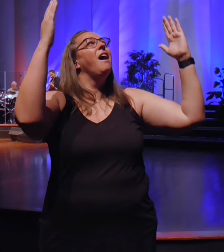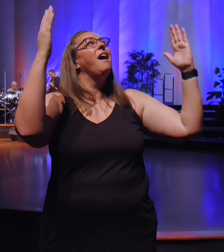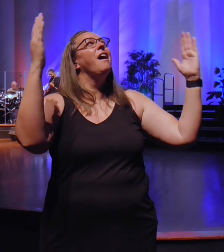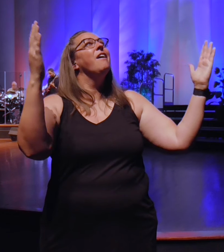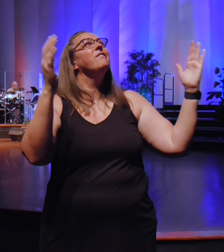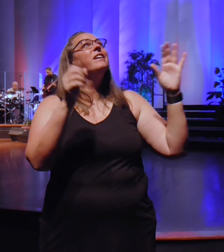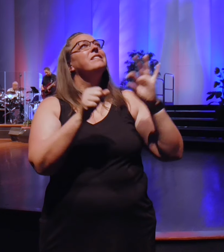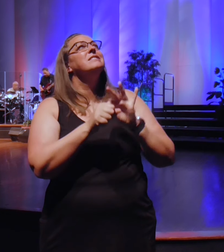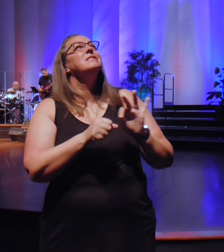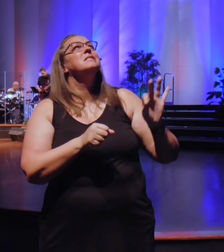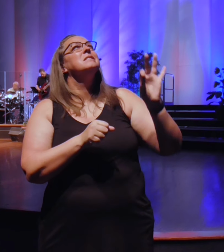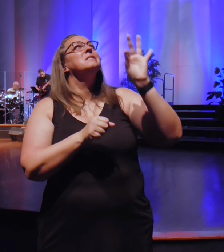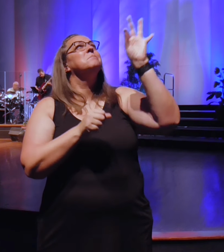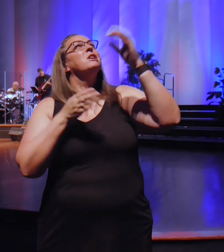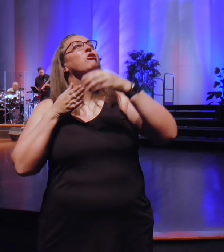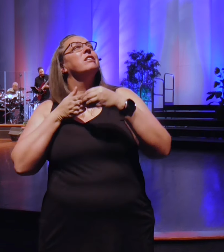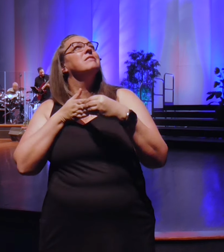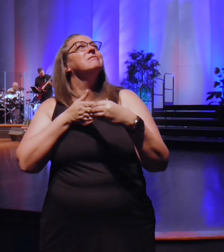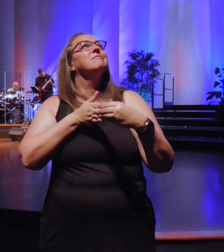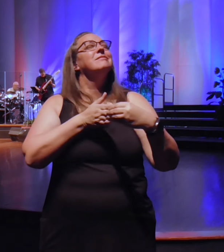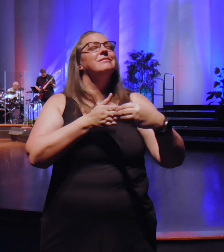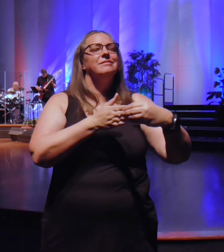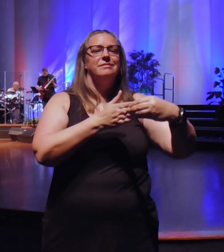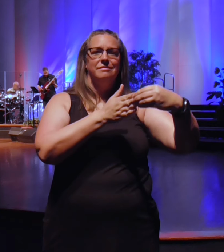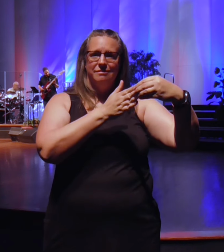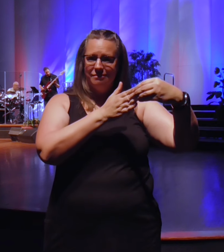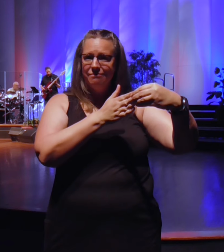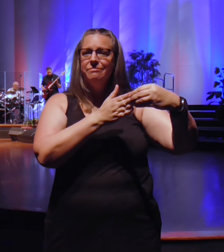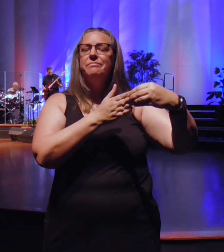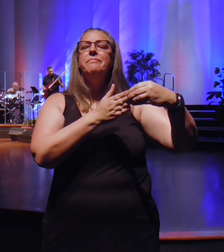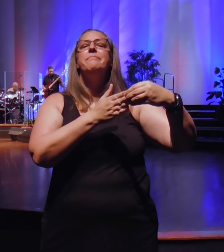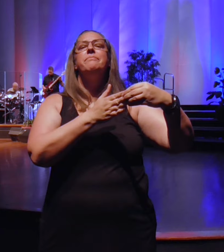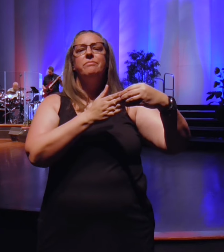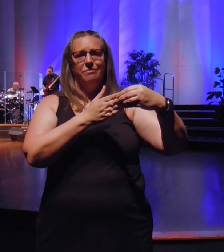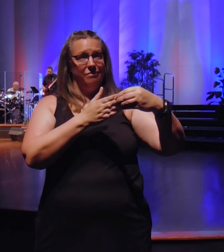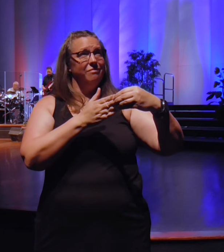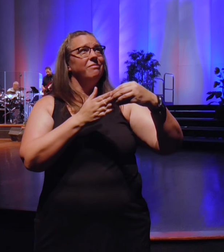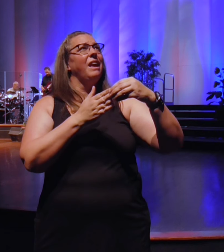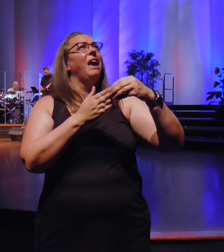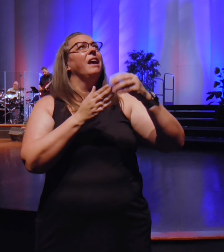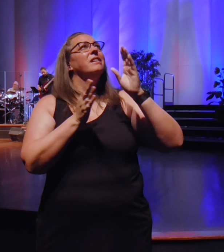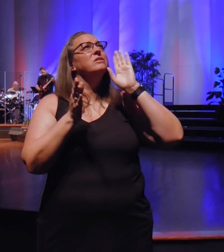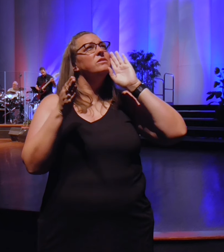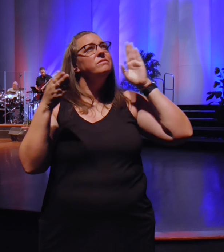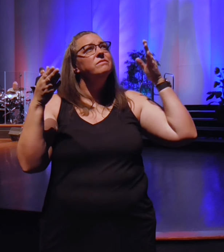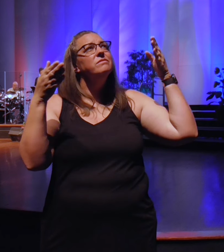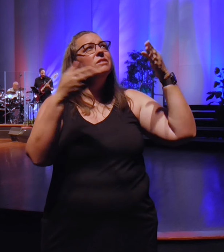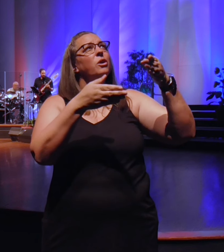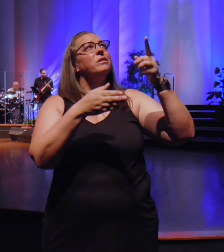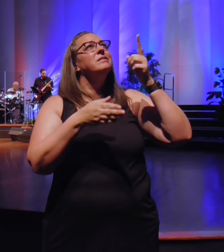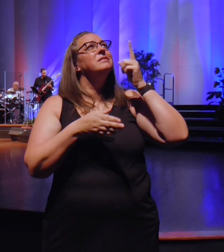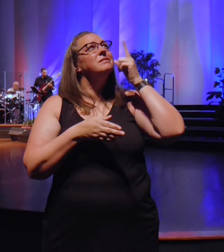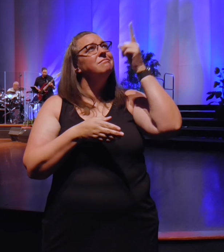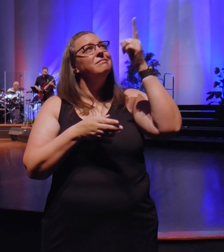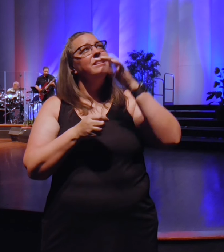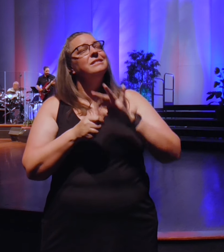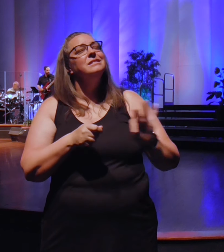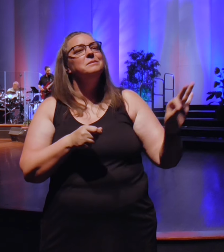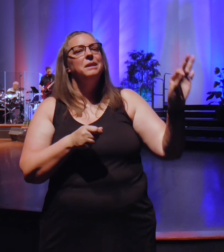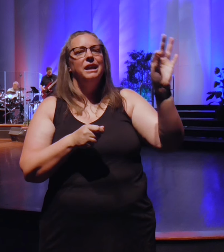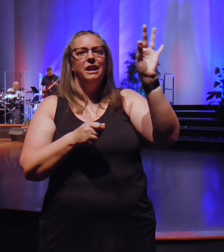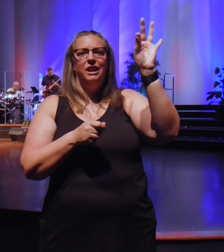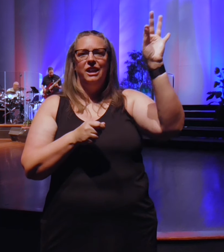the center. It's all about you, Spirit, all